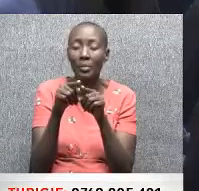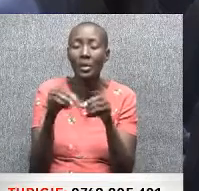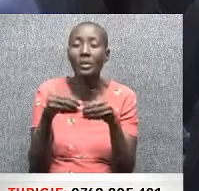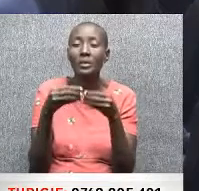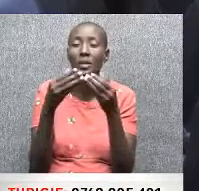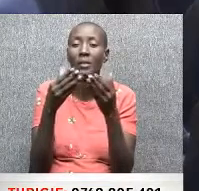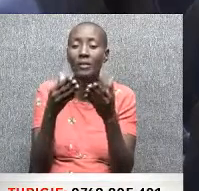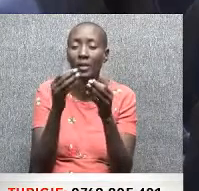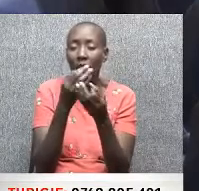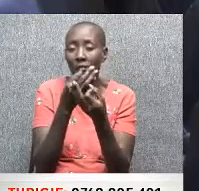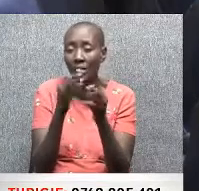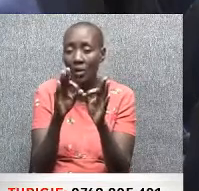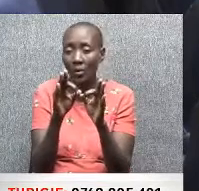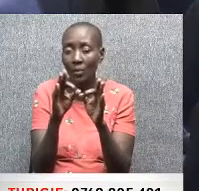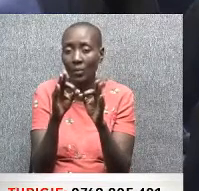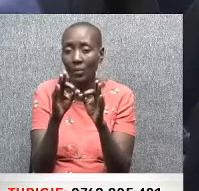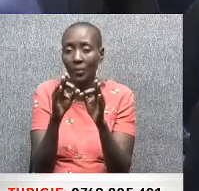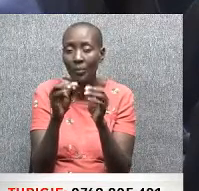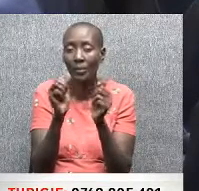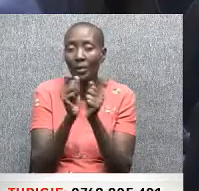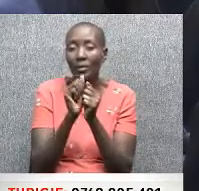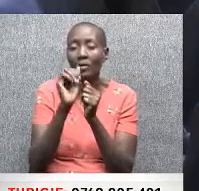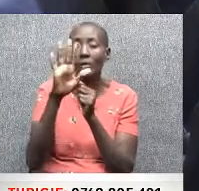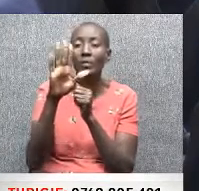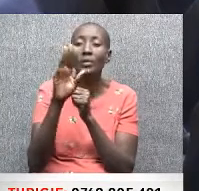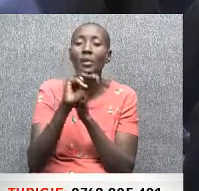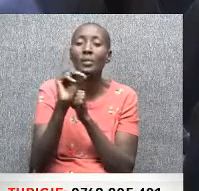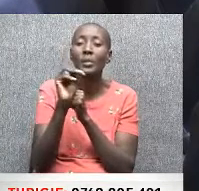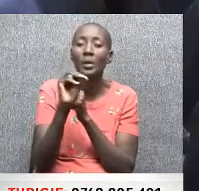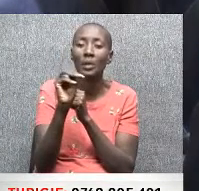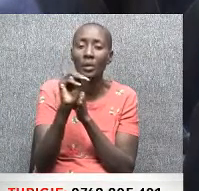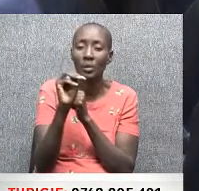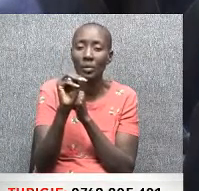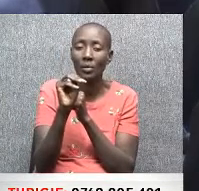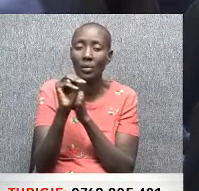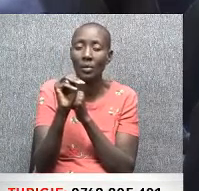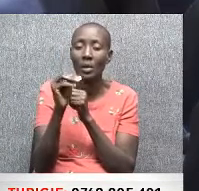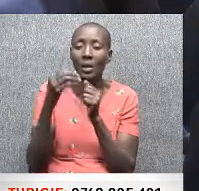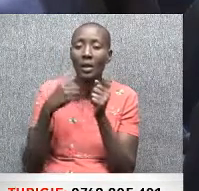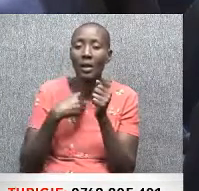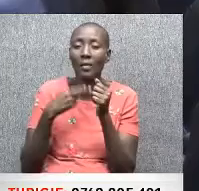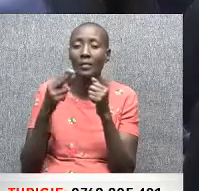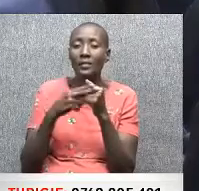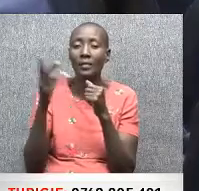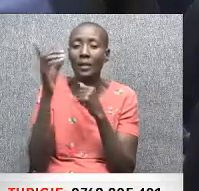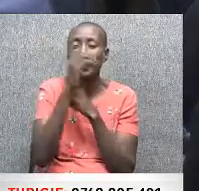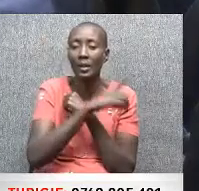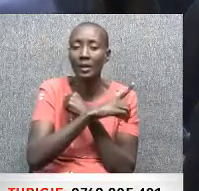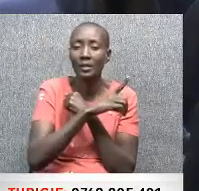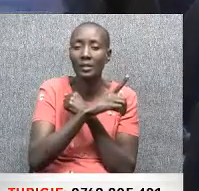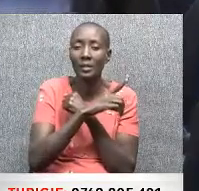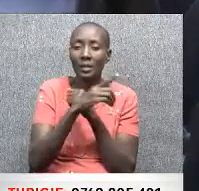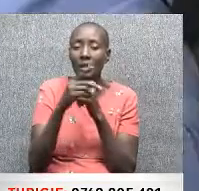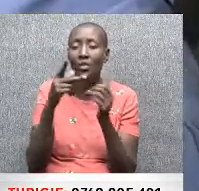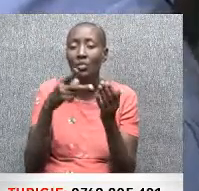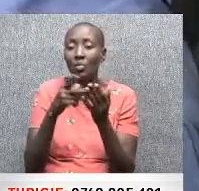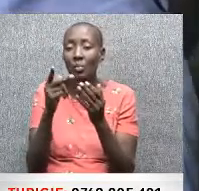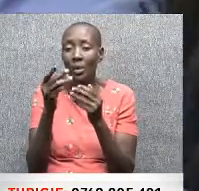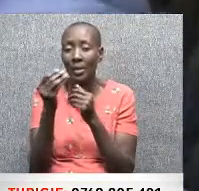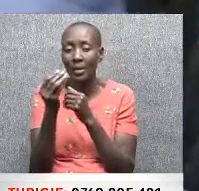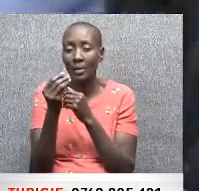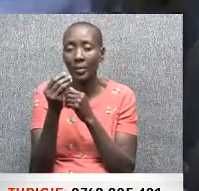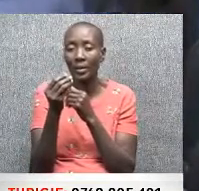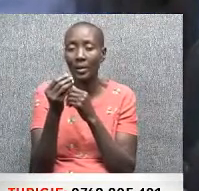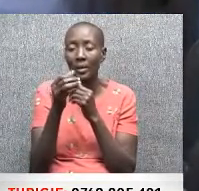bail, a cash bail of Kenya shillings 15 million. It will have 7 days within which to deposit that money.